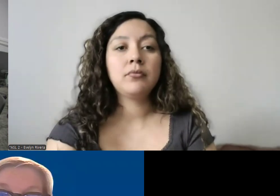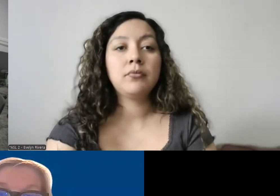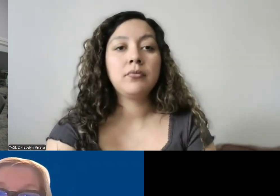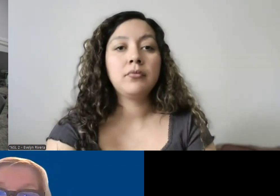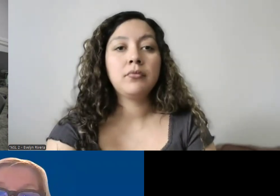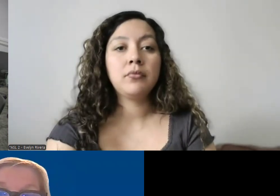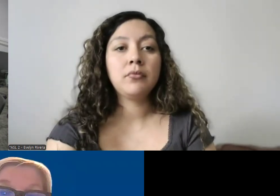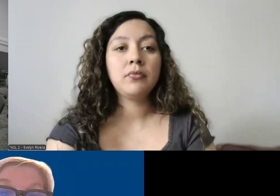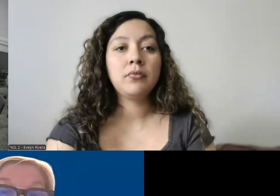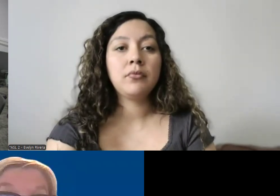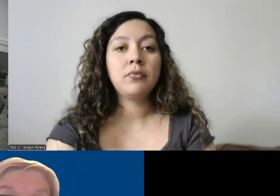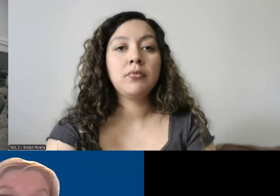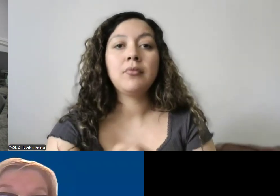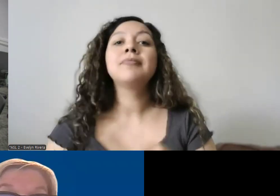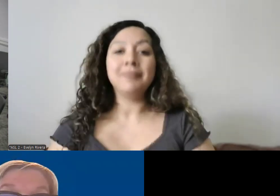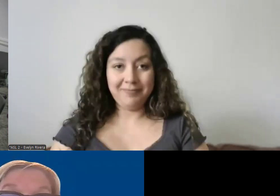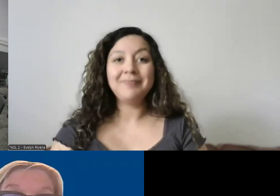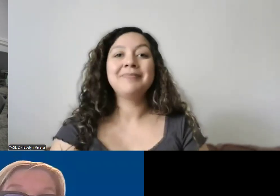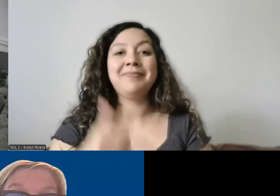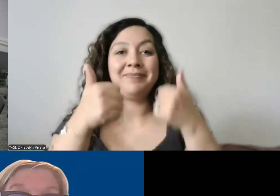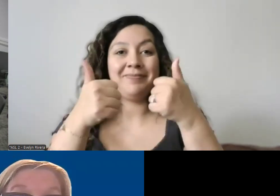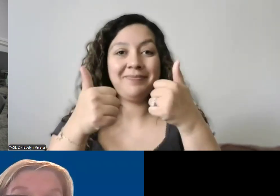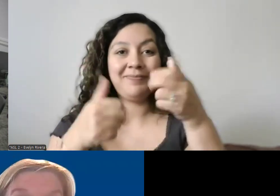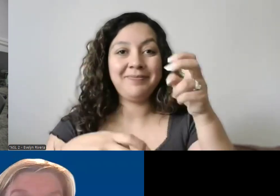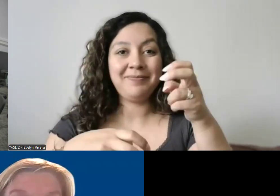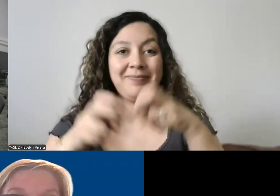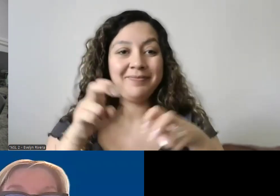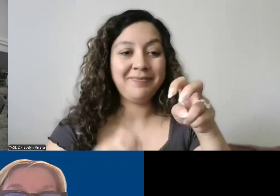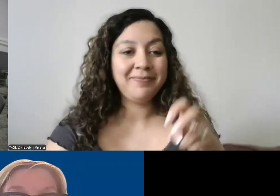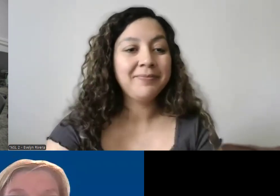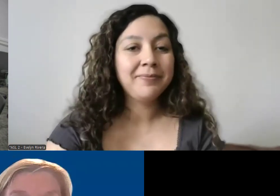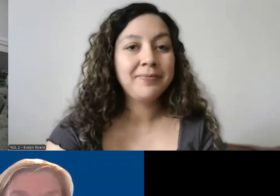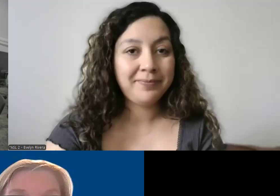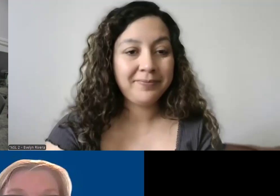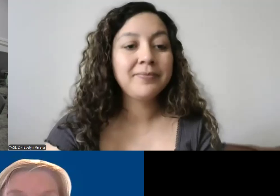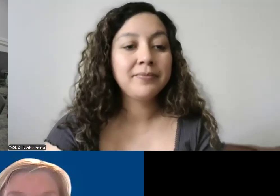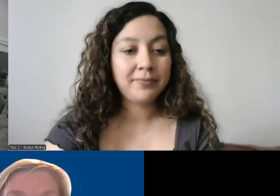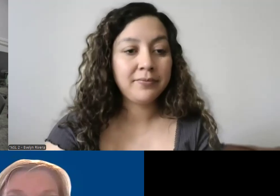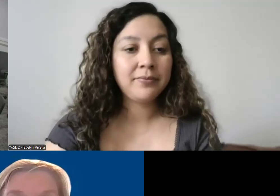And I can't think of a group that suffers more from that than people living